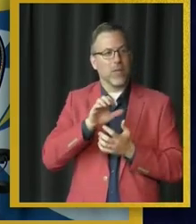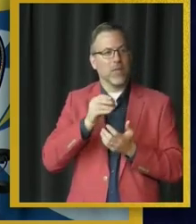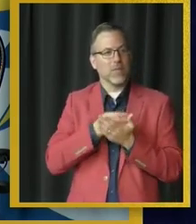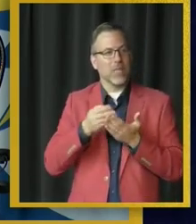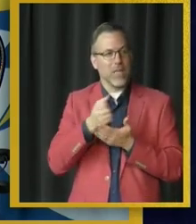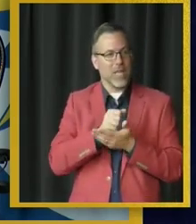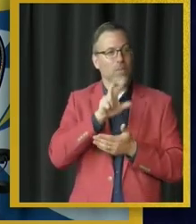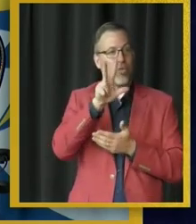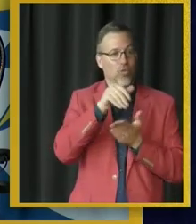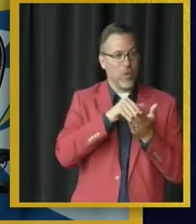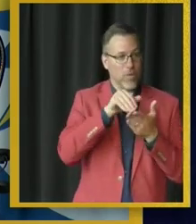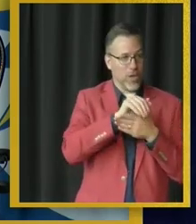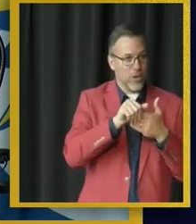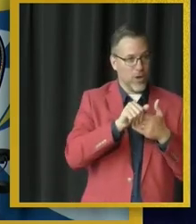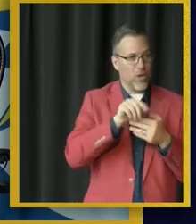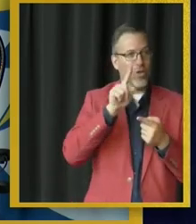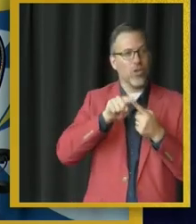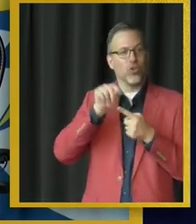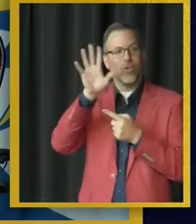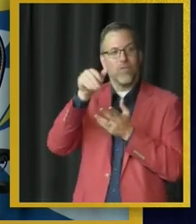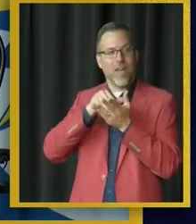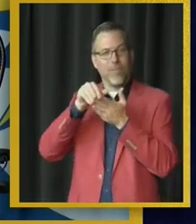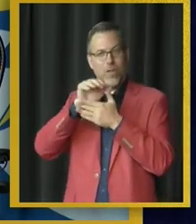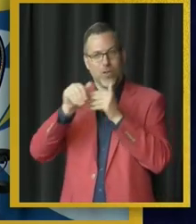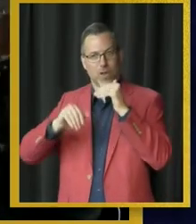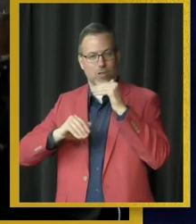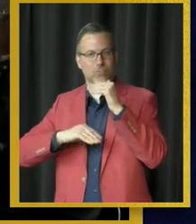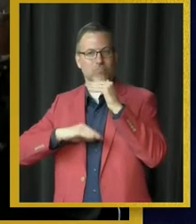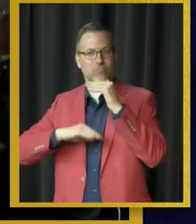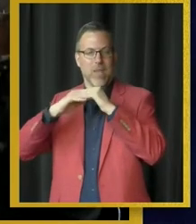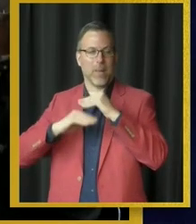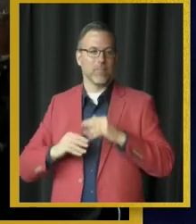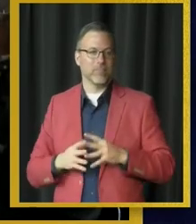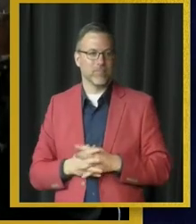from a $3 million cap to a $5 million cap.